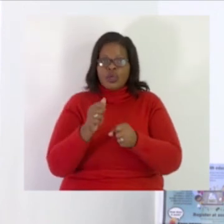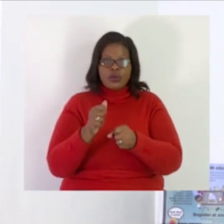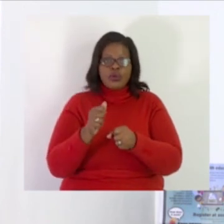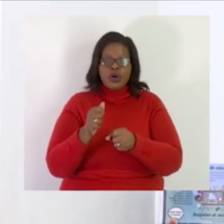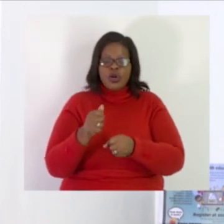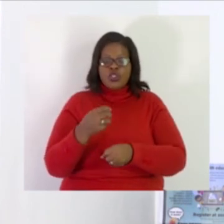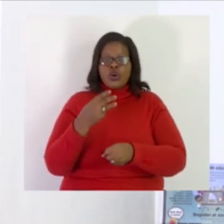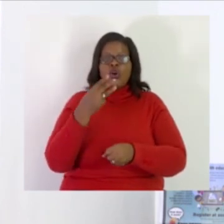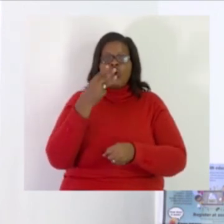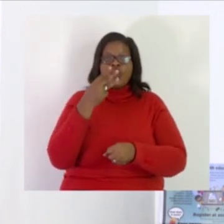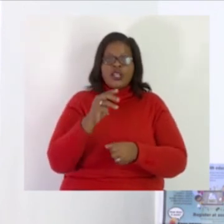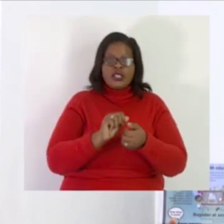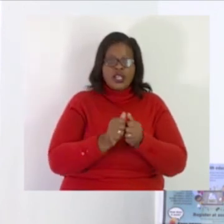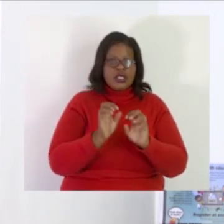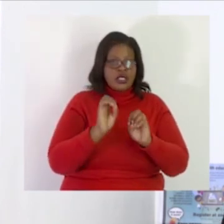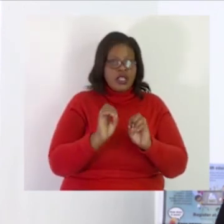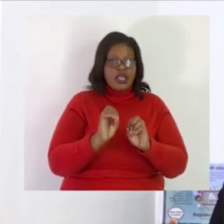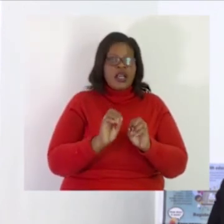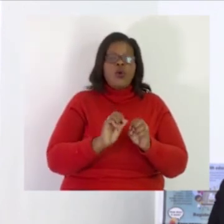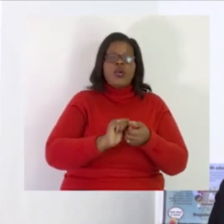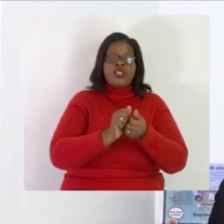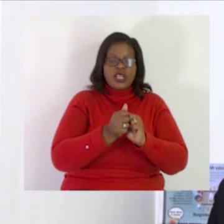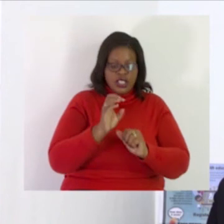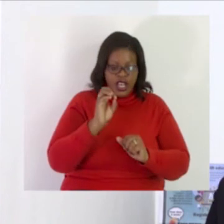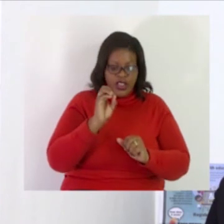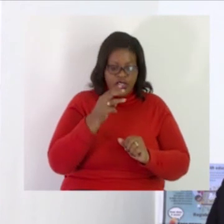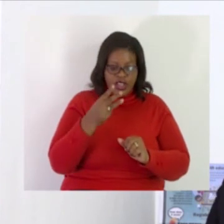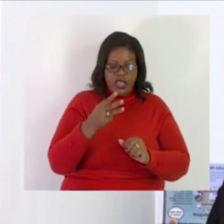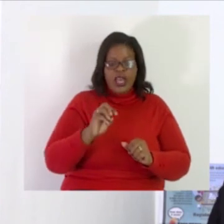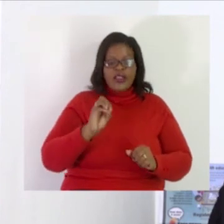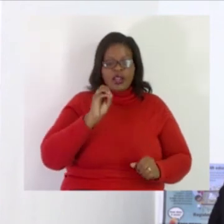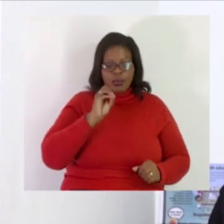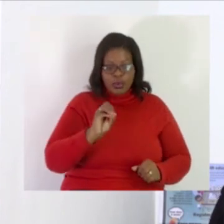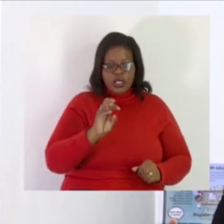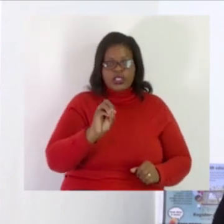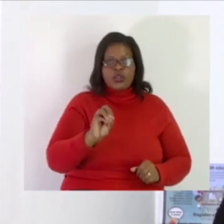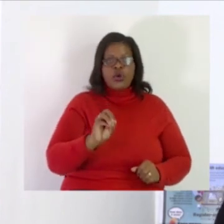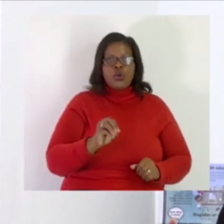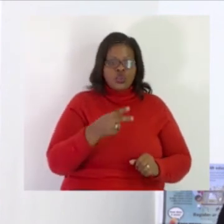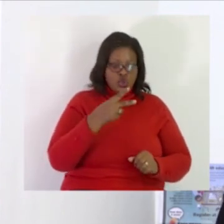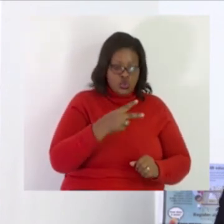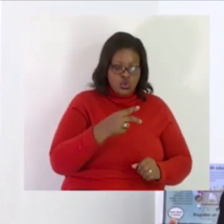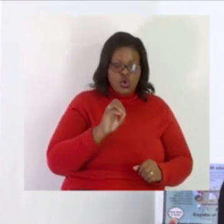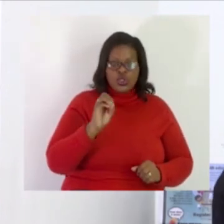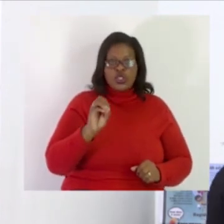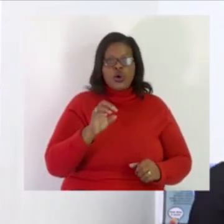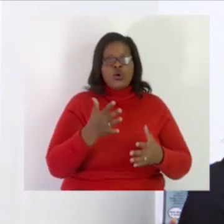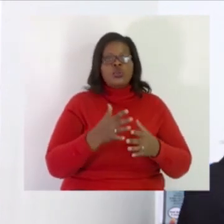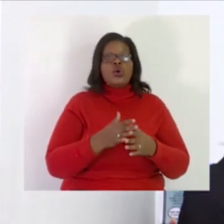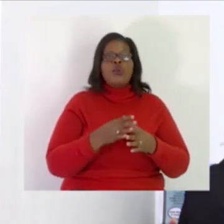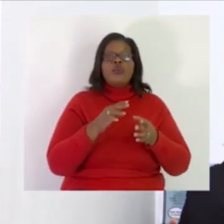a place of 3, I put a 0. Numbers that comes before, I write them as they